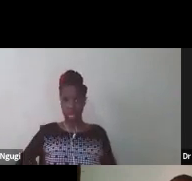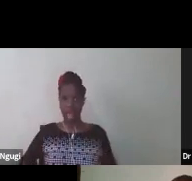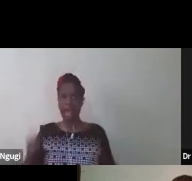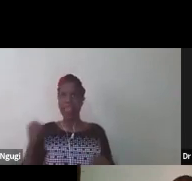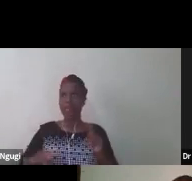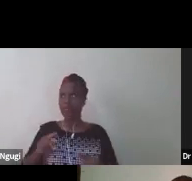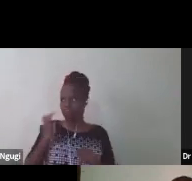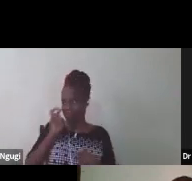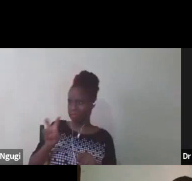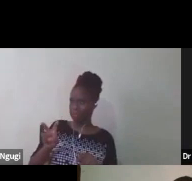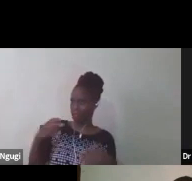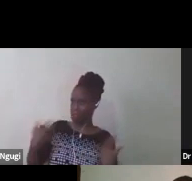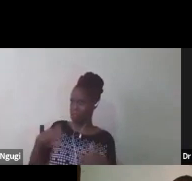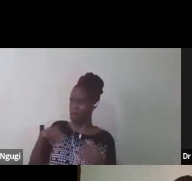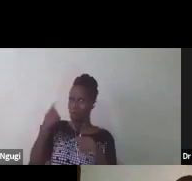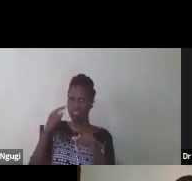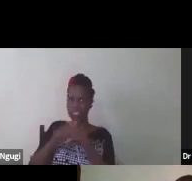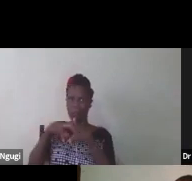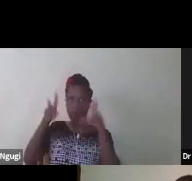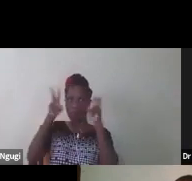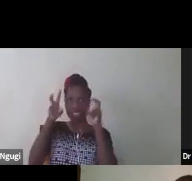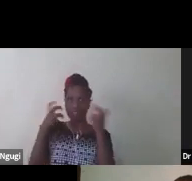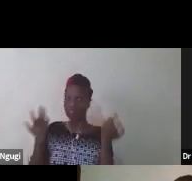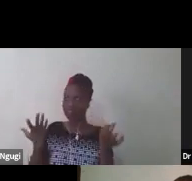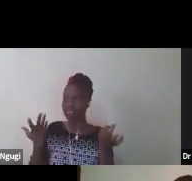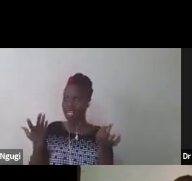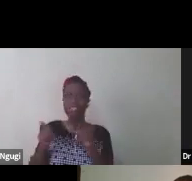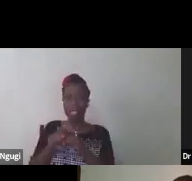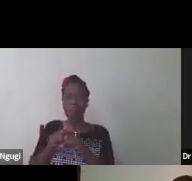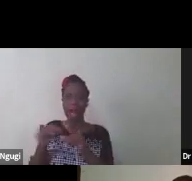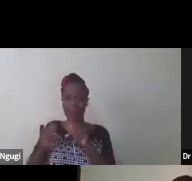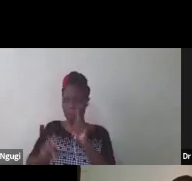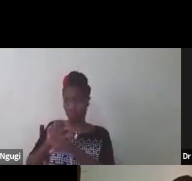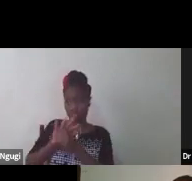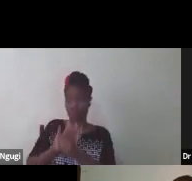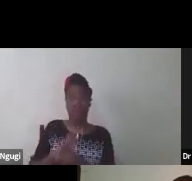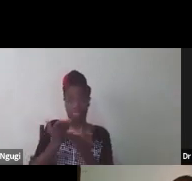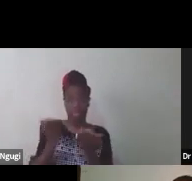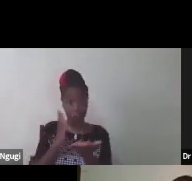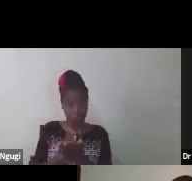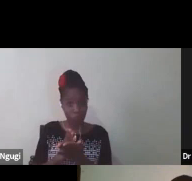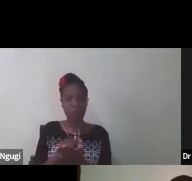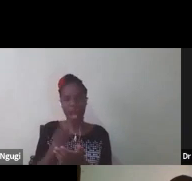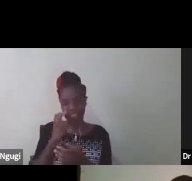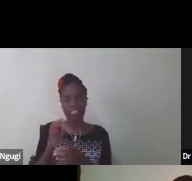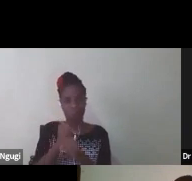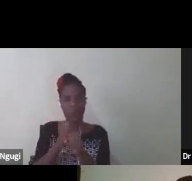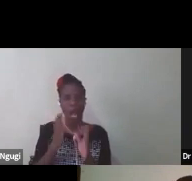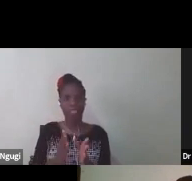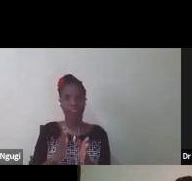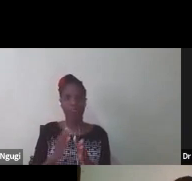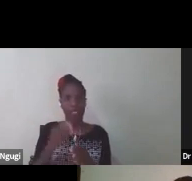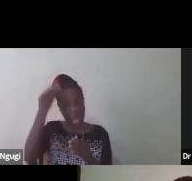element of stigma, which I can tell you also the ones in the front line are also having a rough time in even doing their work just because